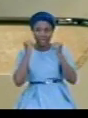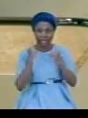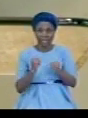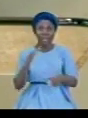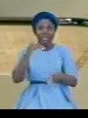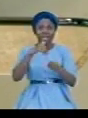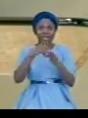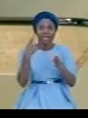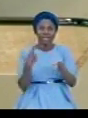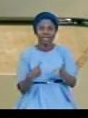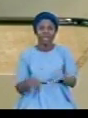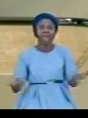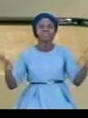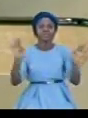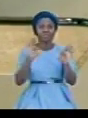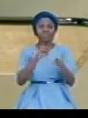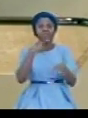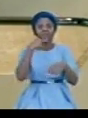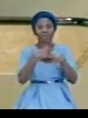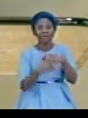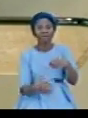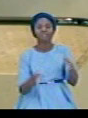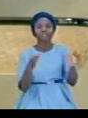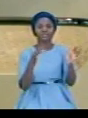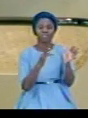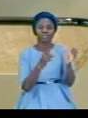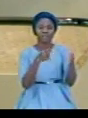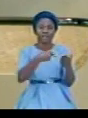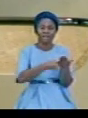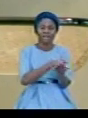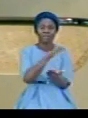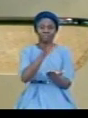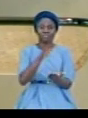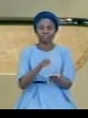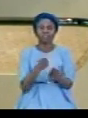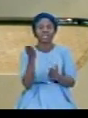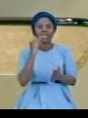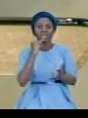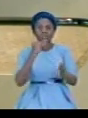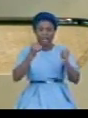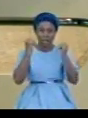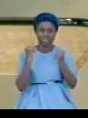the precious blood of the Lamb. There is